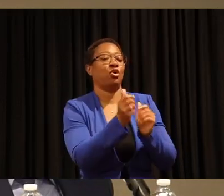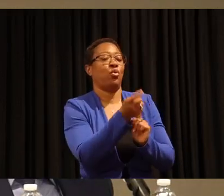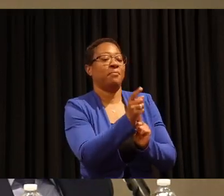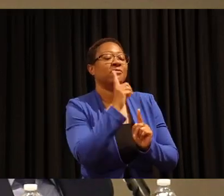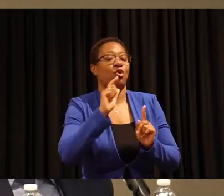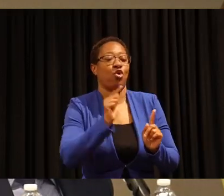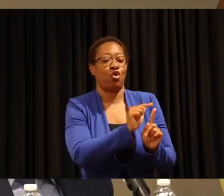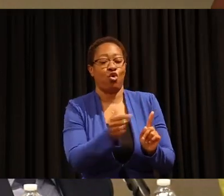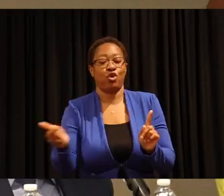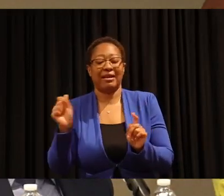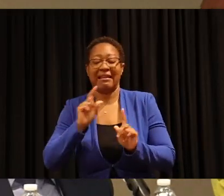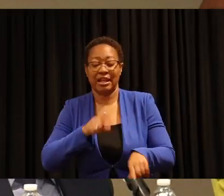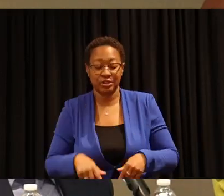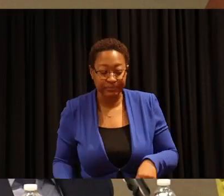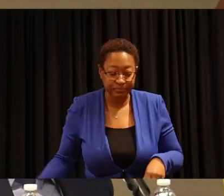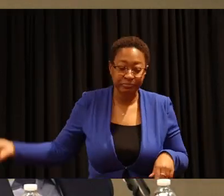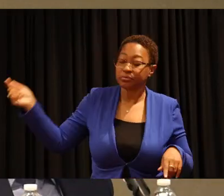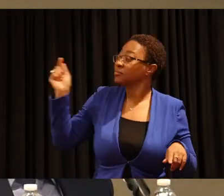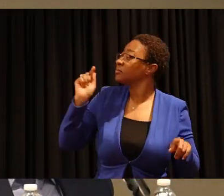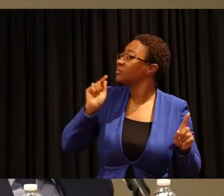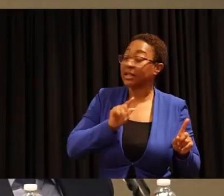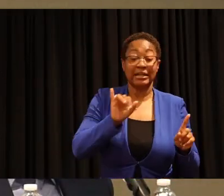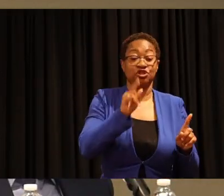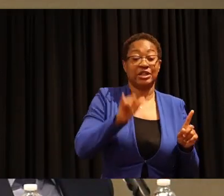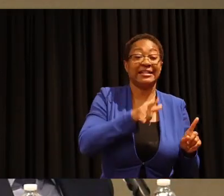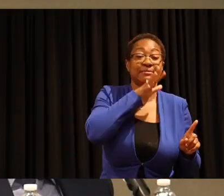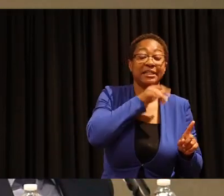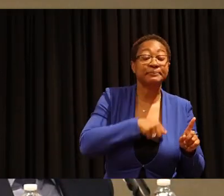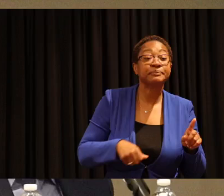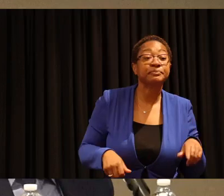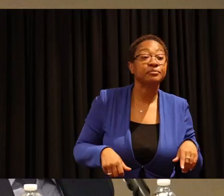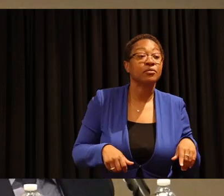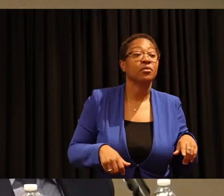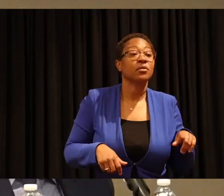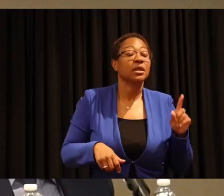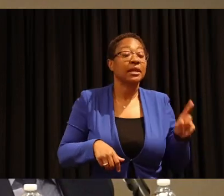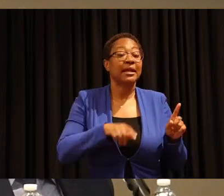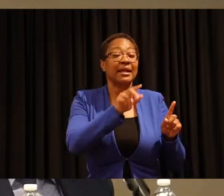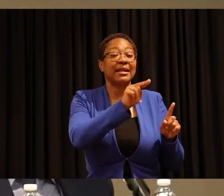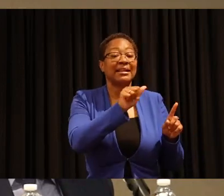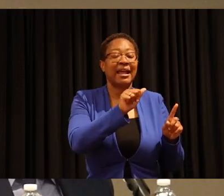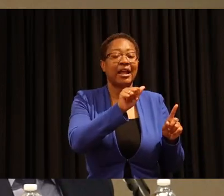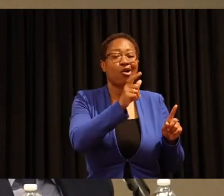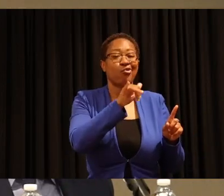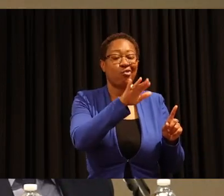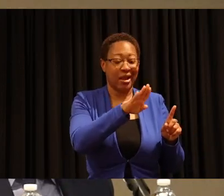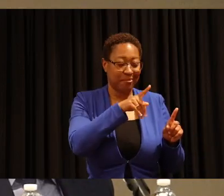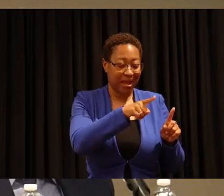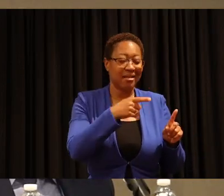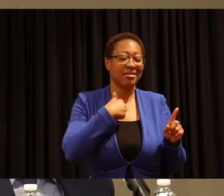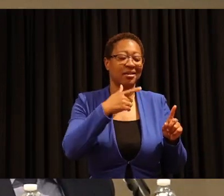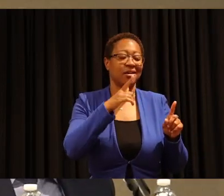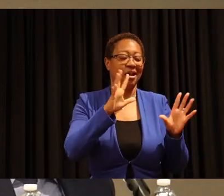able to answer that question. Awesome. I'll start with this one. So NARAB this year had the 100 Cities Building Black Wealth